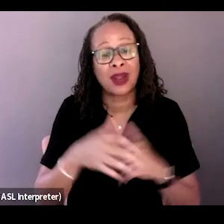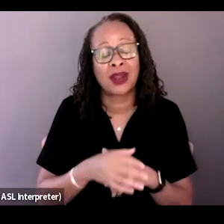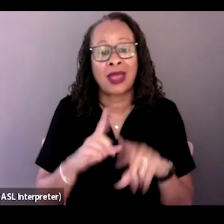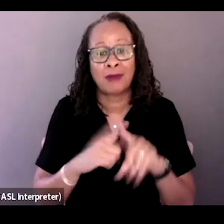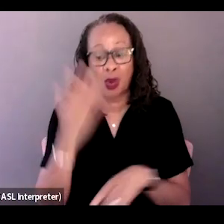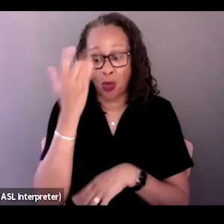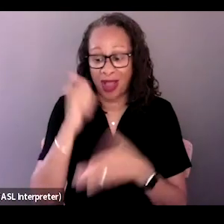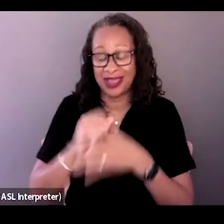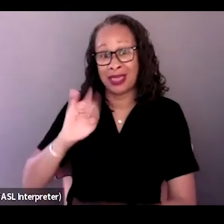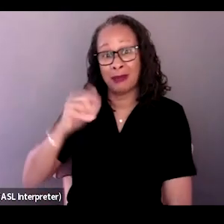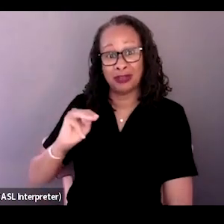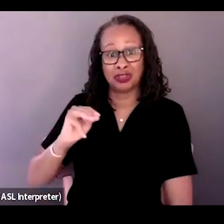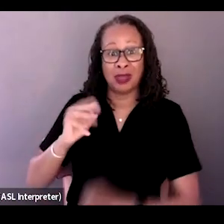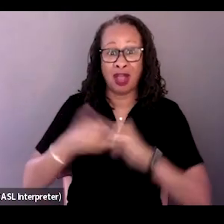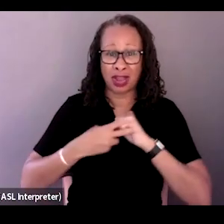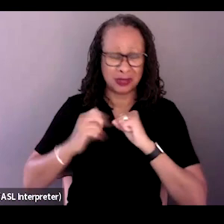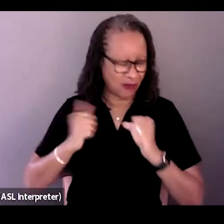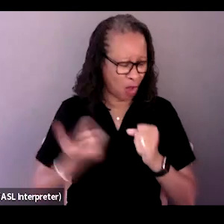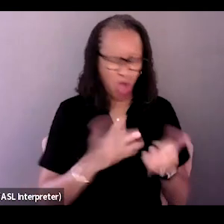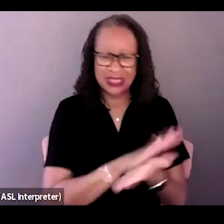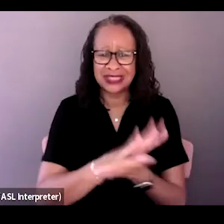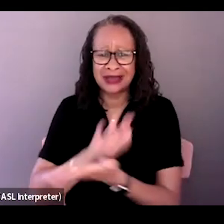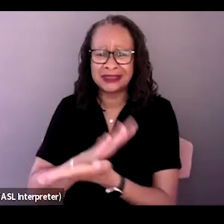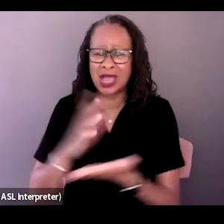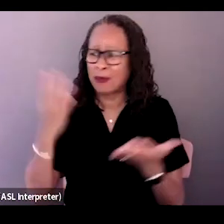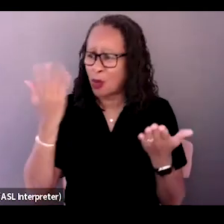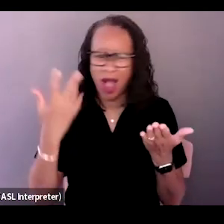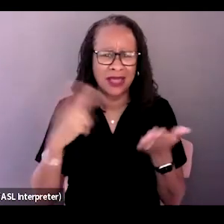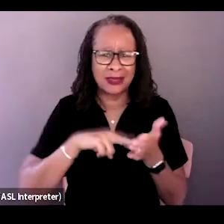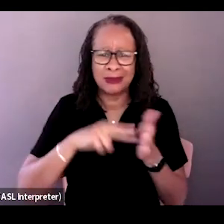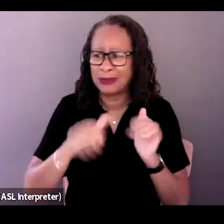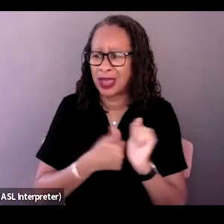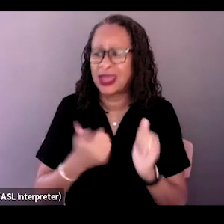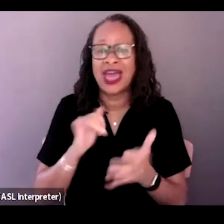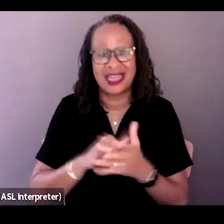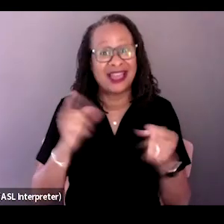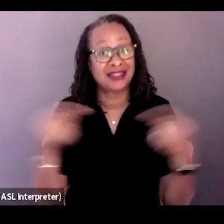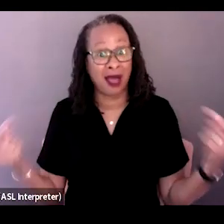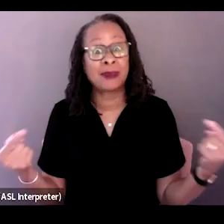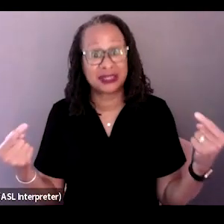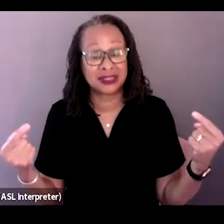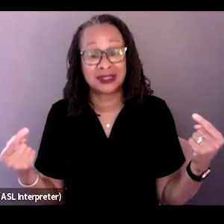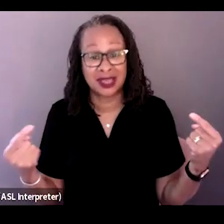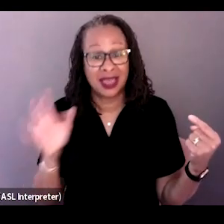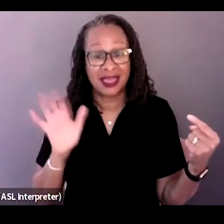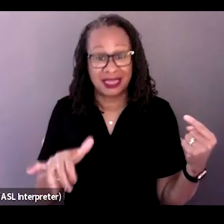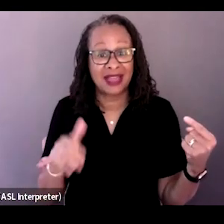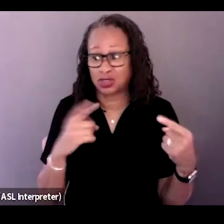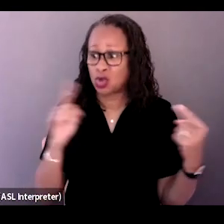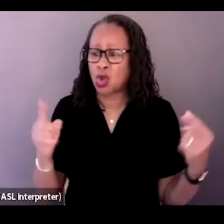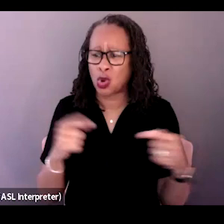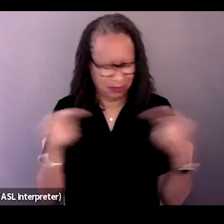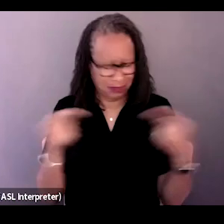Belgian archives, we have all these documents, but what's the meaning of that? And that's the flip side. For me, it was the flip side to go dig much